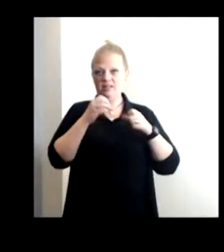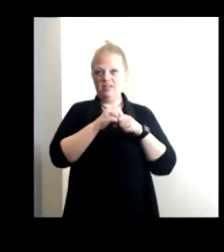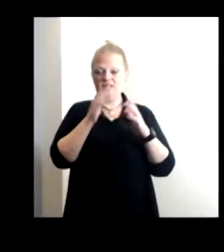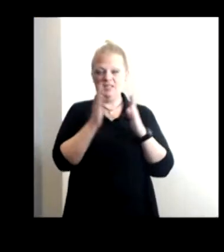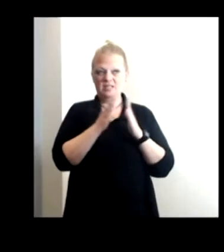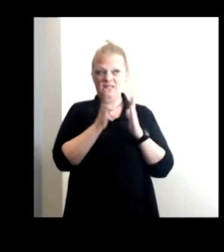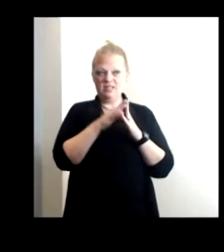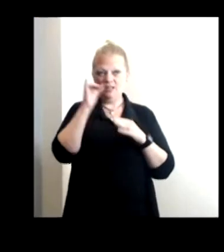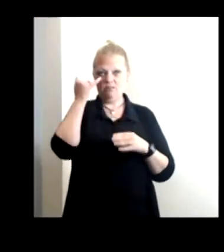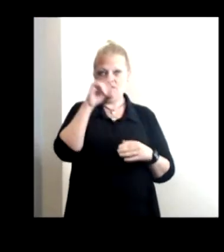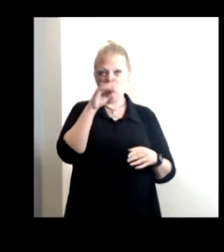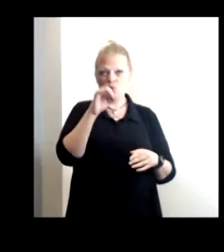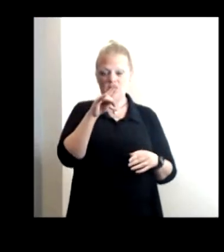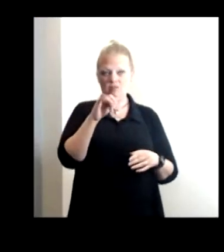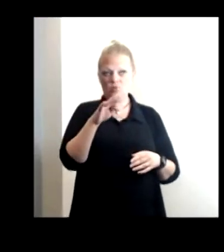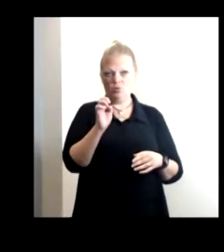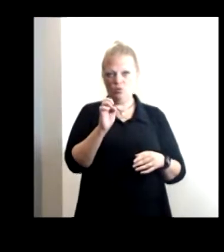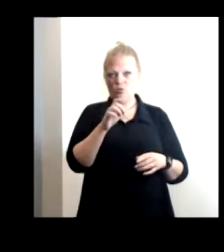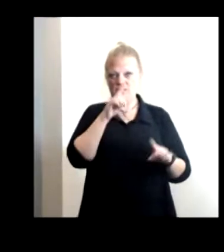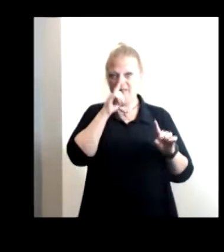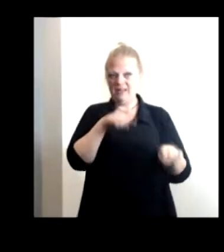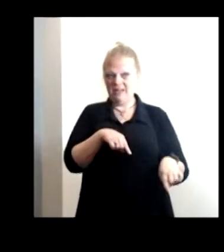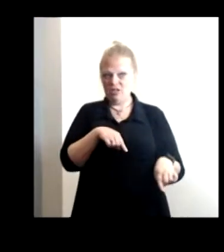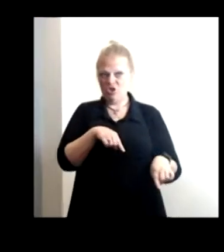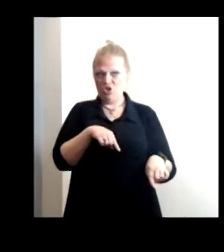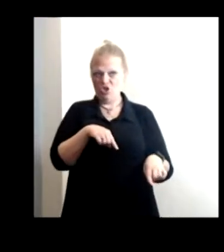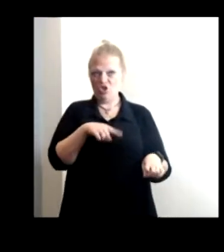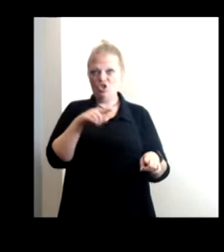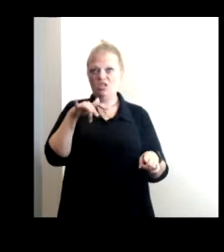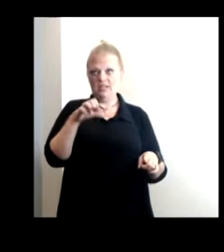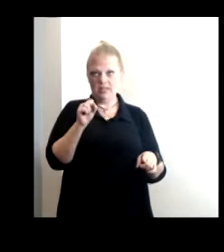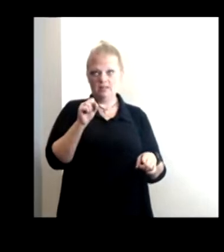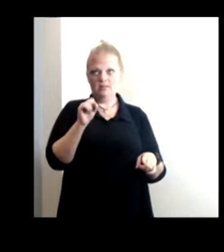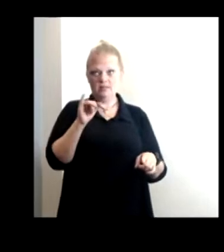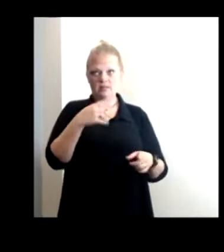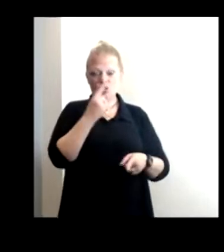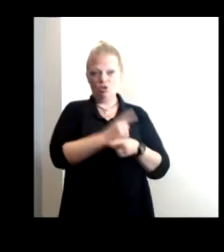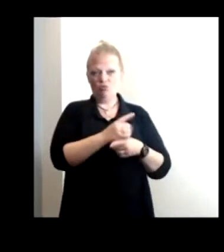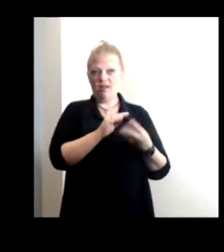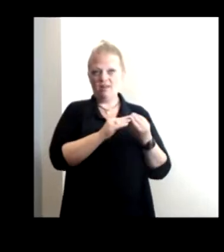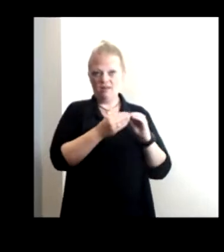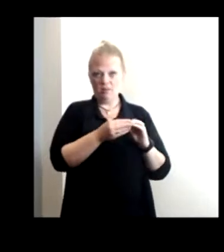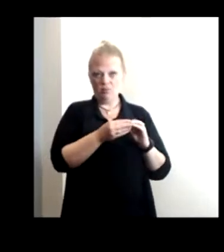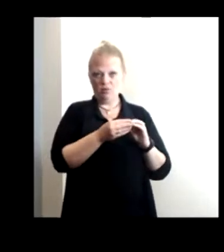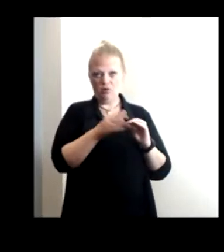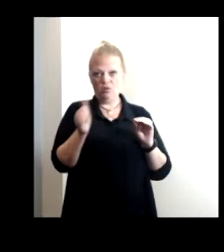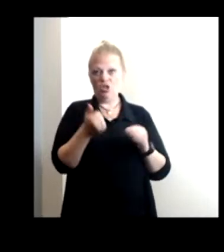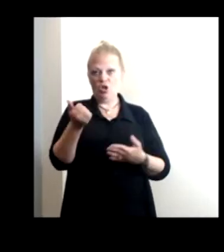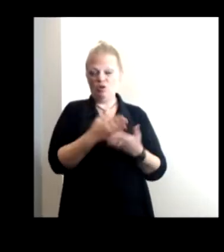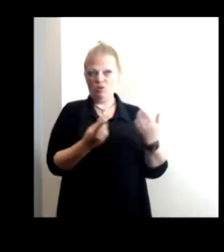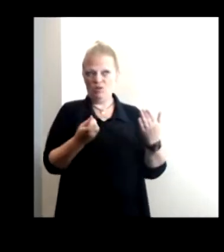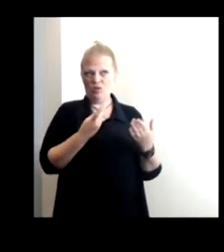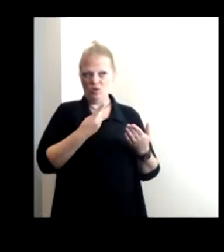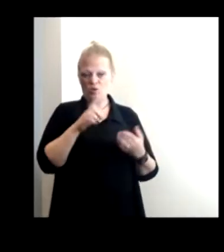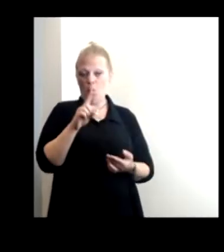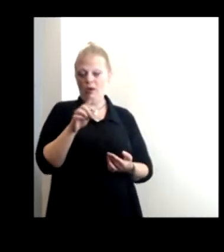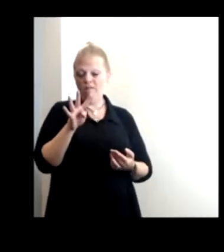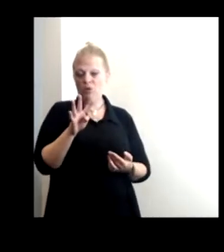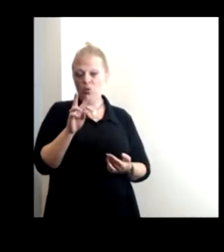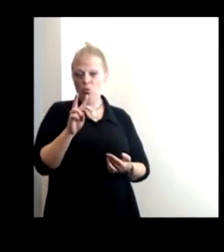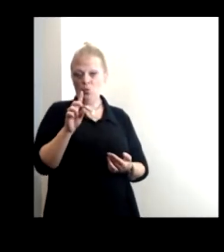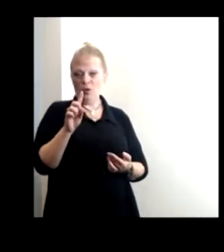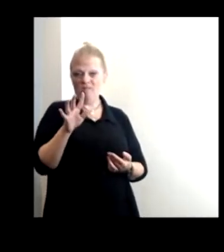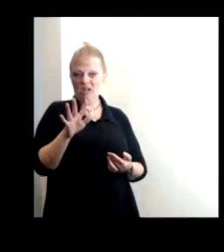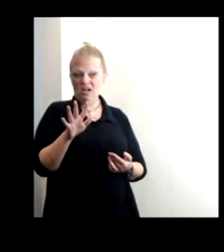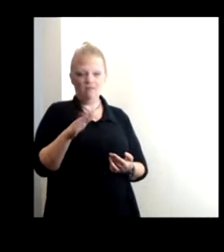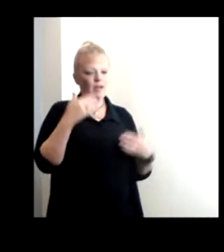Buffalo zip code. The answer, to my knowledge, is yes. That is the correct number. the other part of the question was, do they live in 14215?